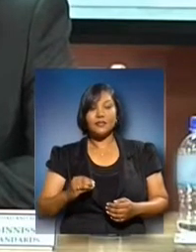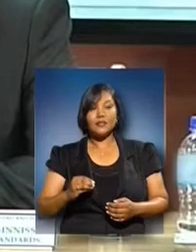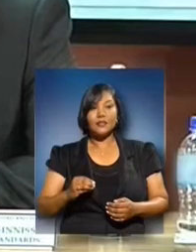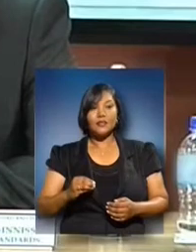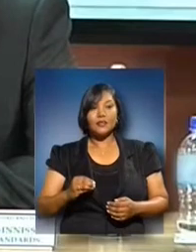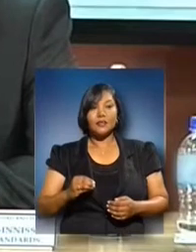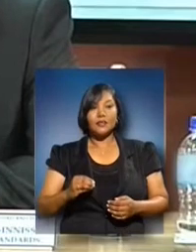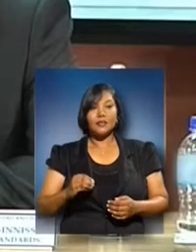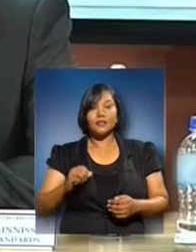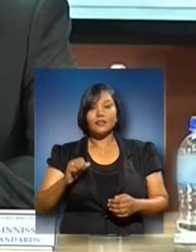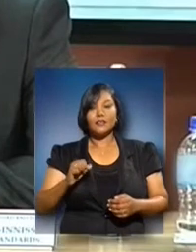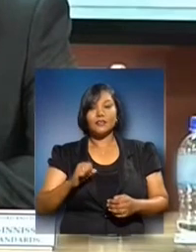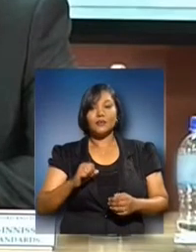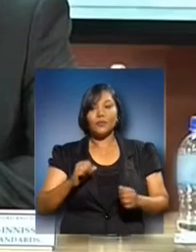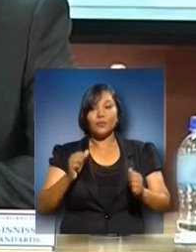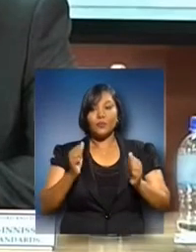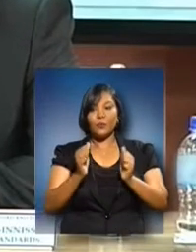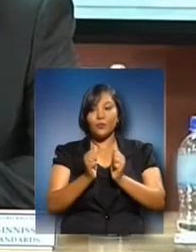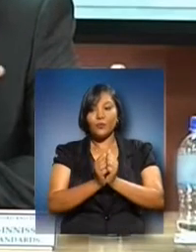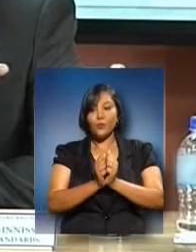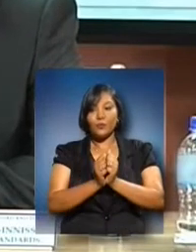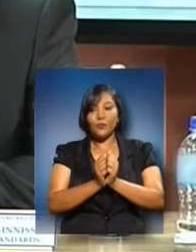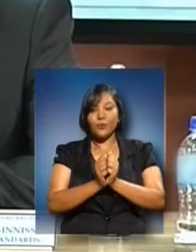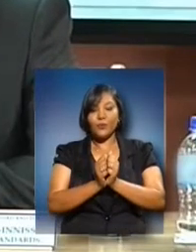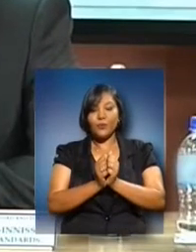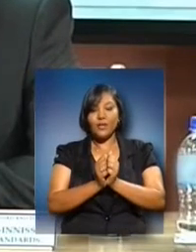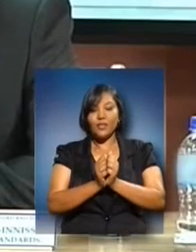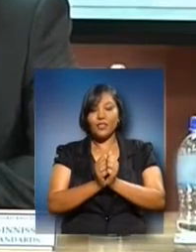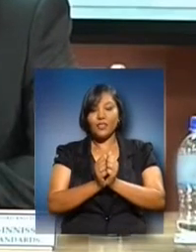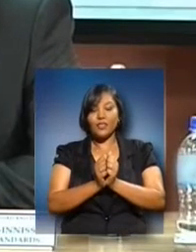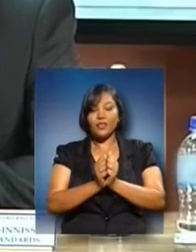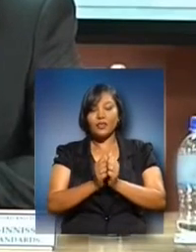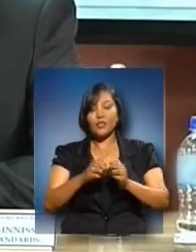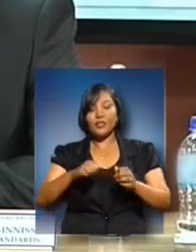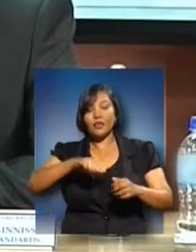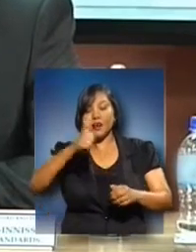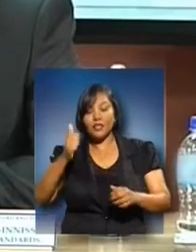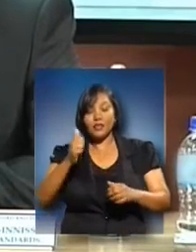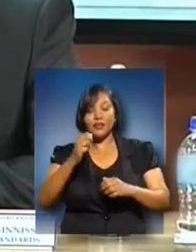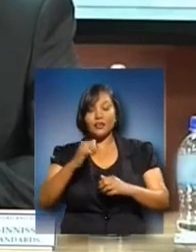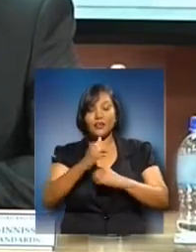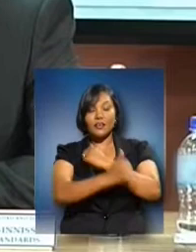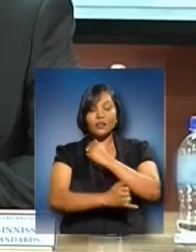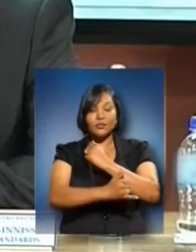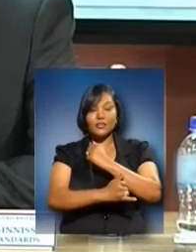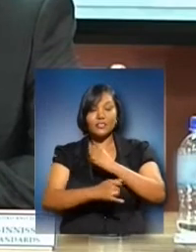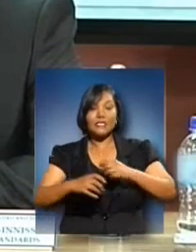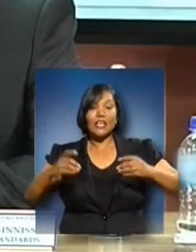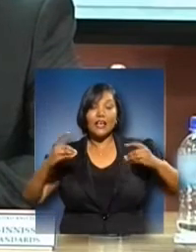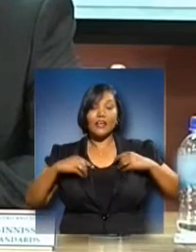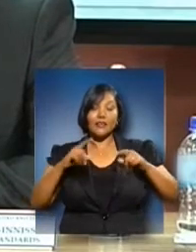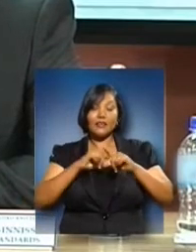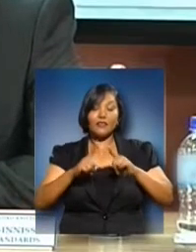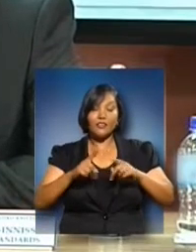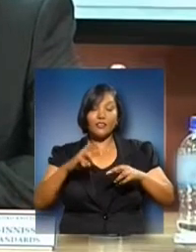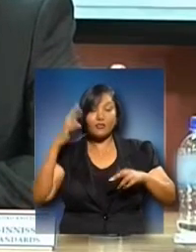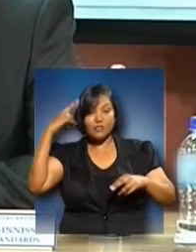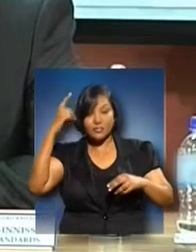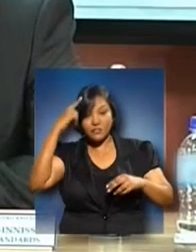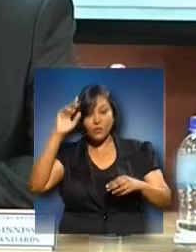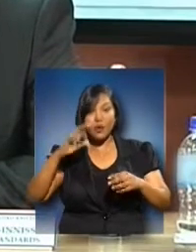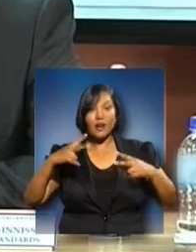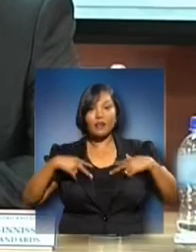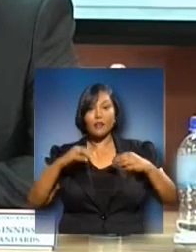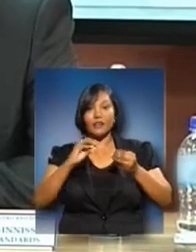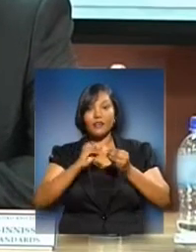As was in, well, not in their case, it was indicated why they implemented number portability.